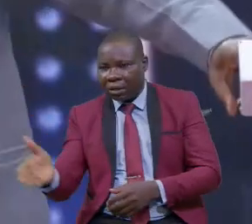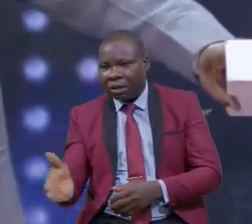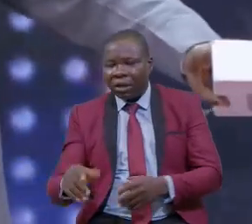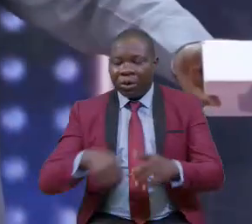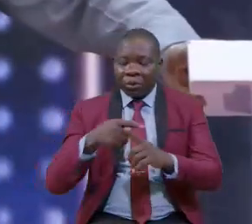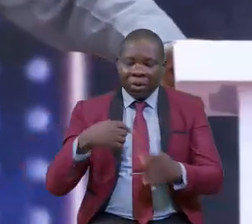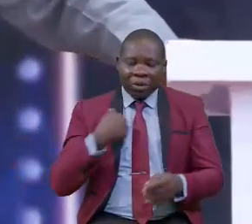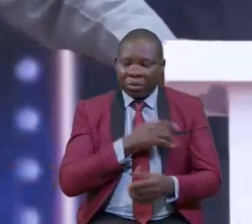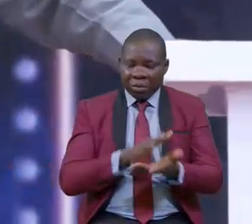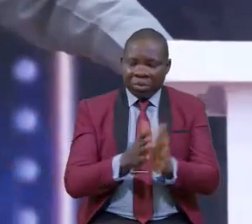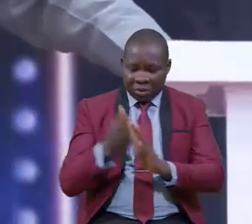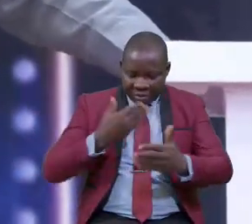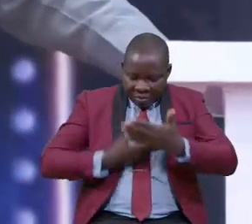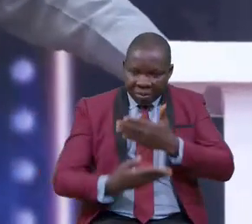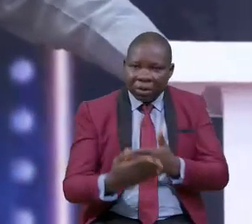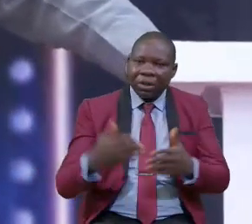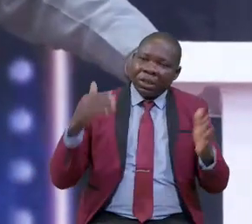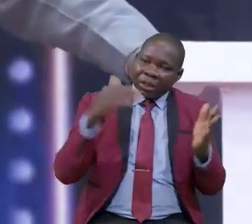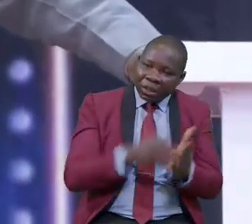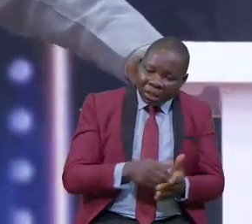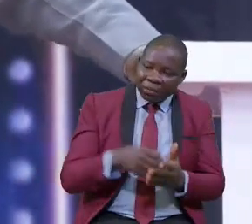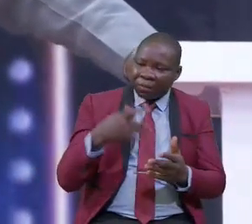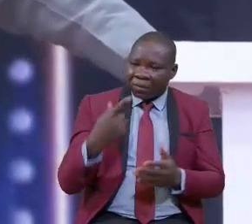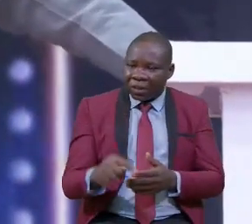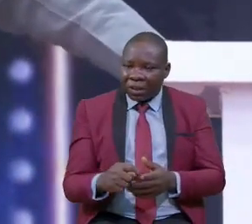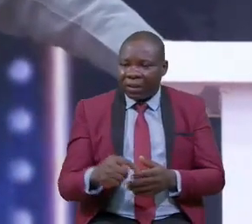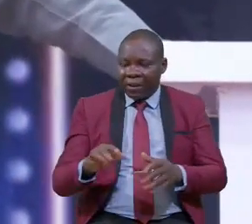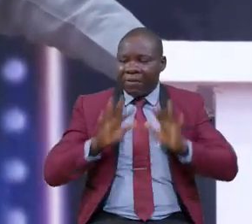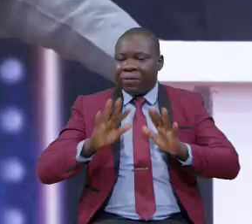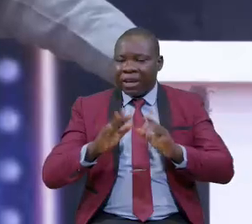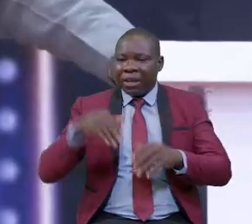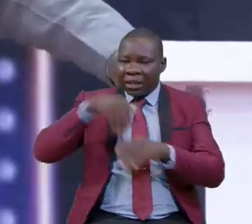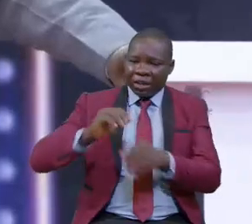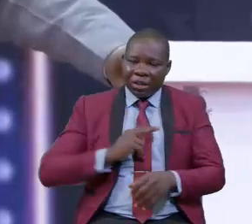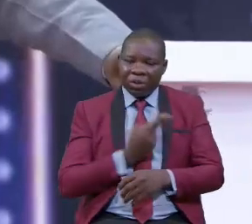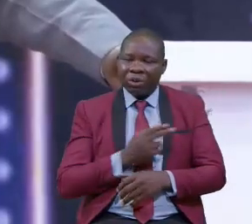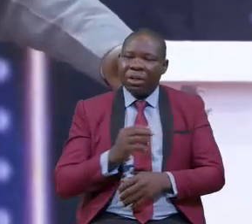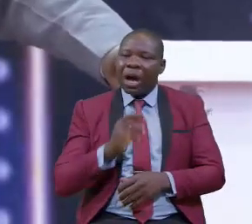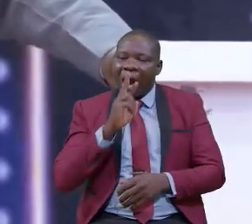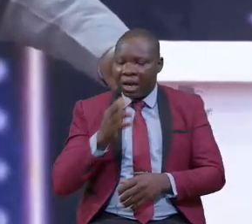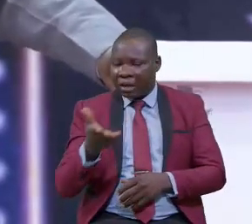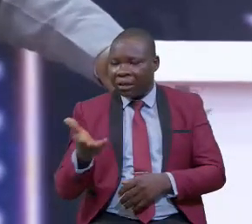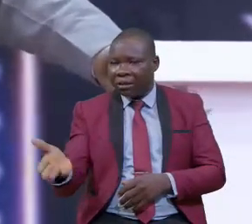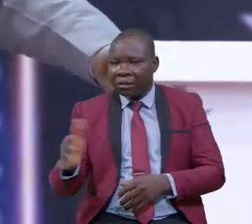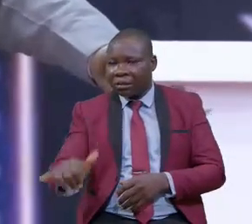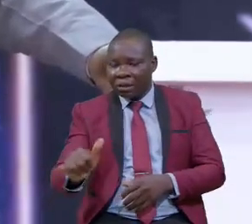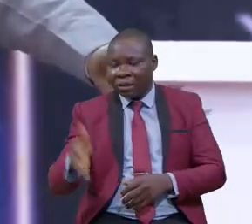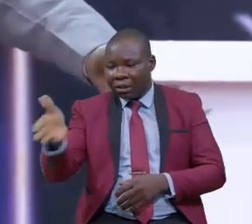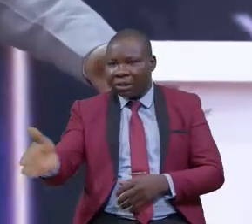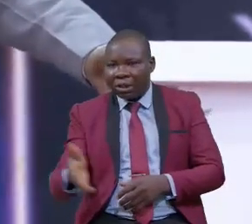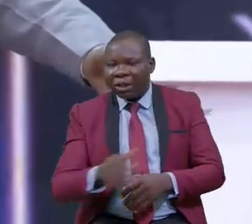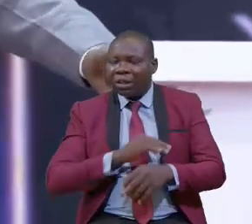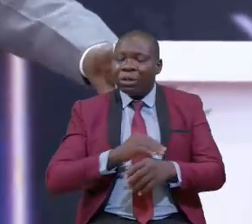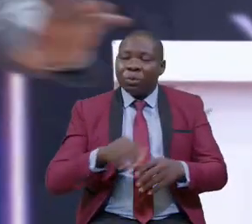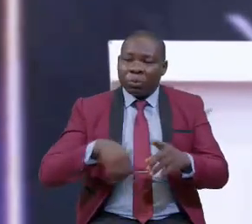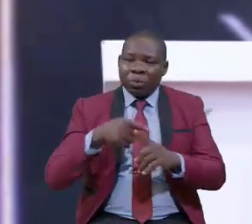there. Don't go to that tribe. Don't say you're going to preach there. Leave the other people who want to go and die prematurely. Leave them to